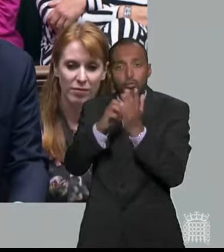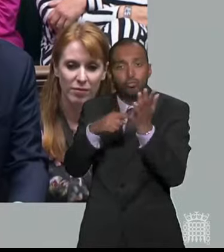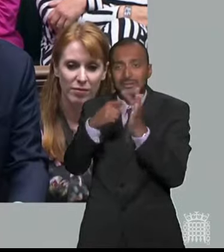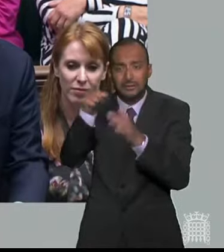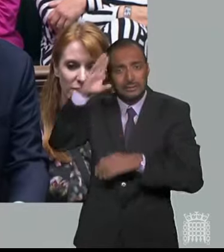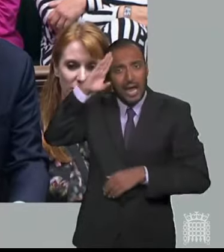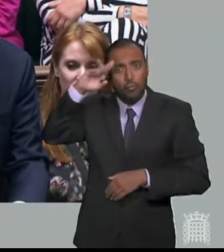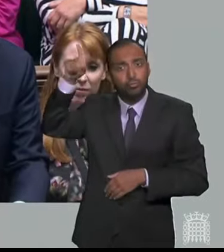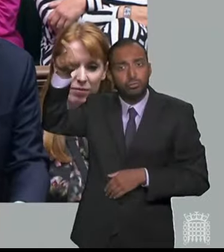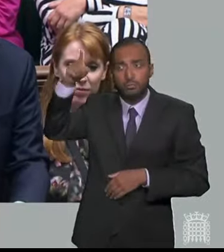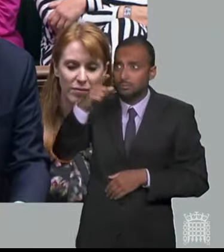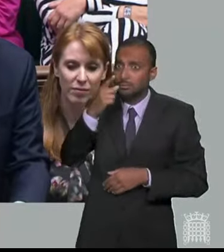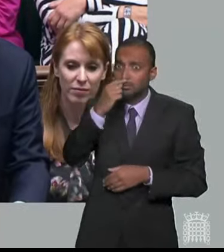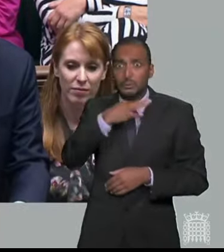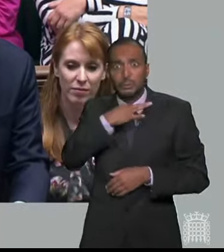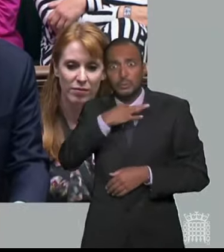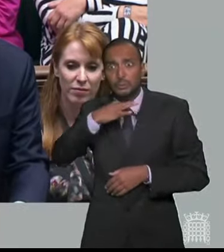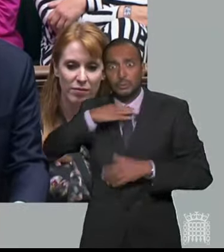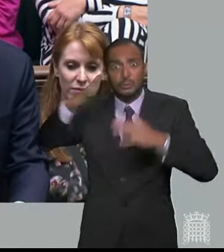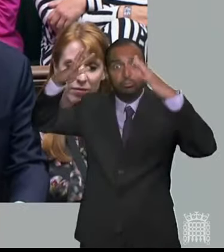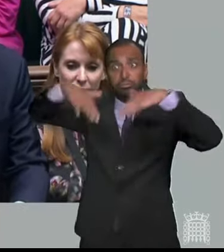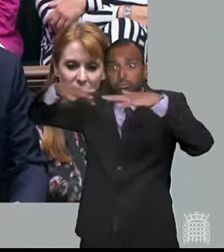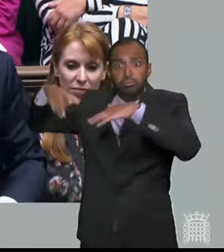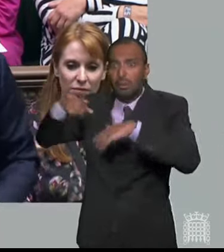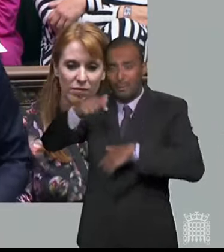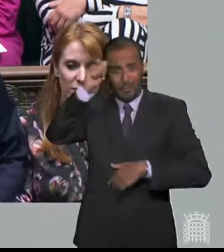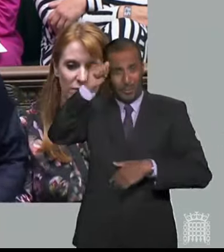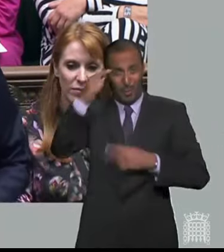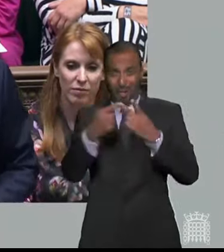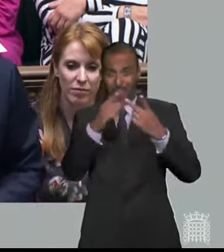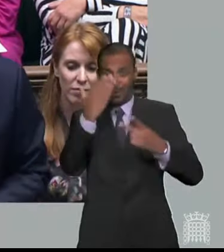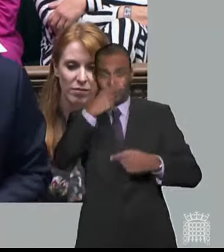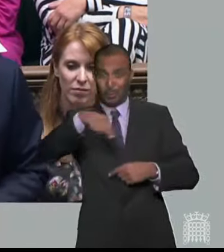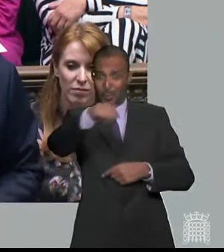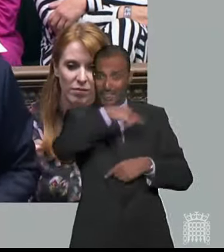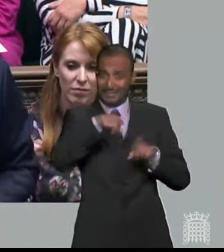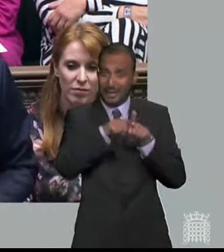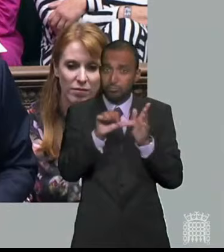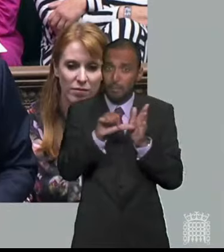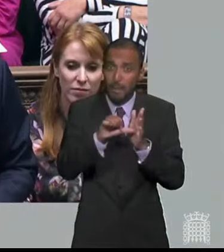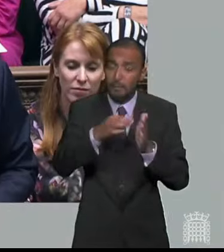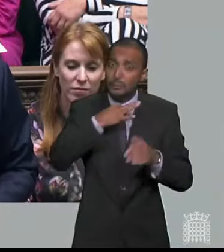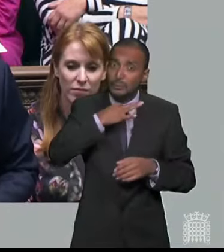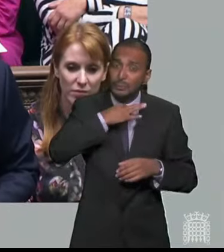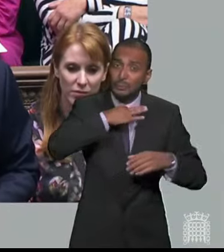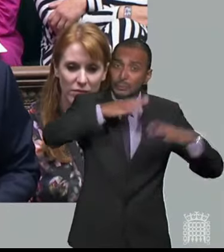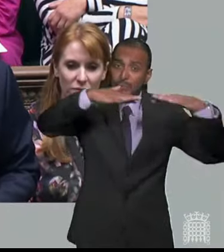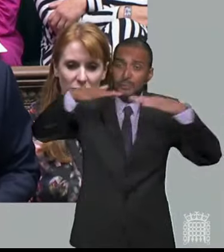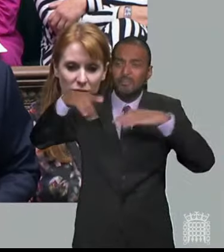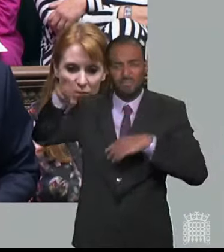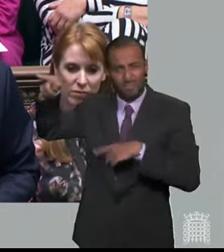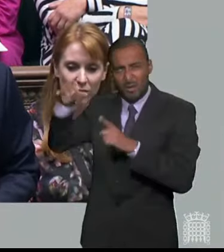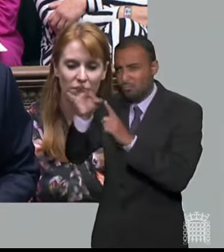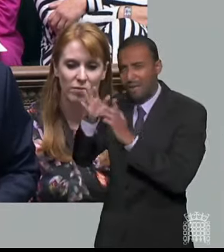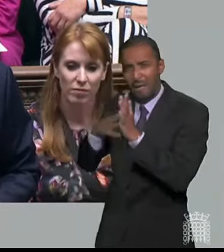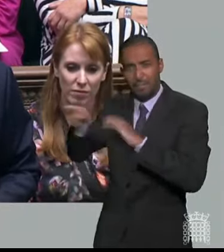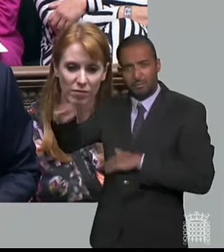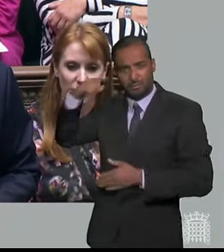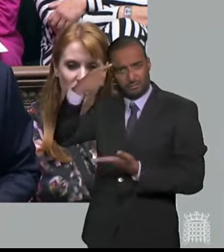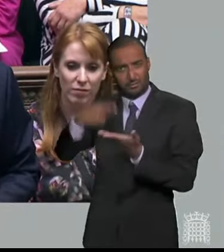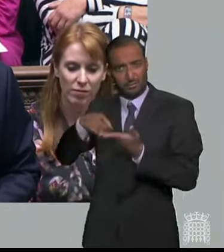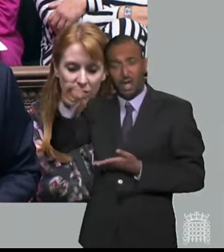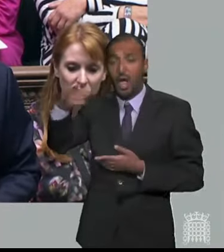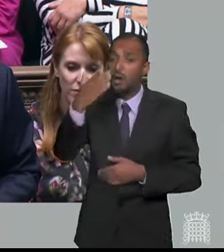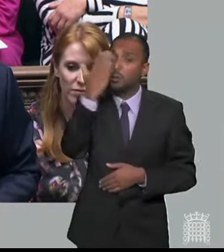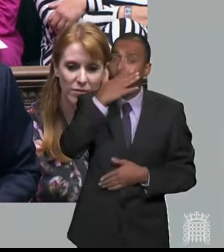knew the problem existed in other schools. Yet the Prime Minister decided to halve the budget for school maintenance just